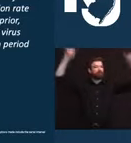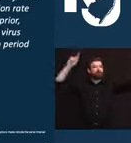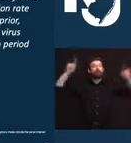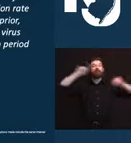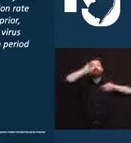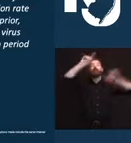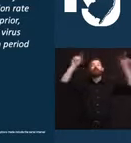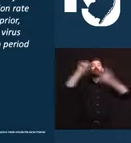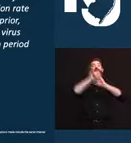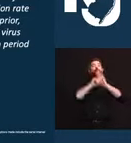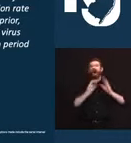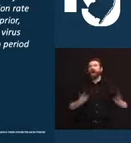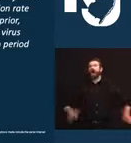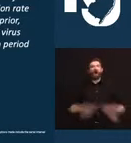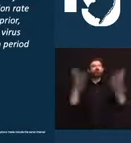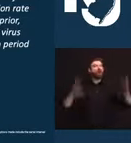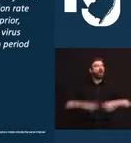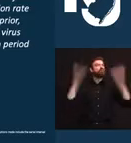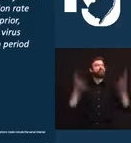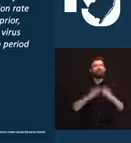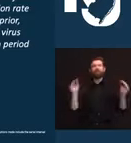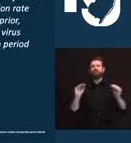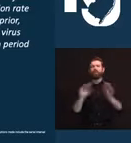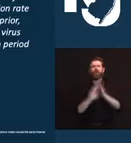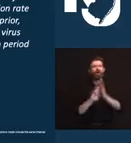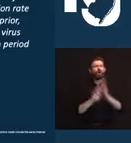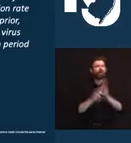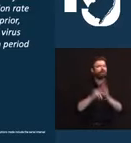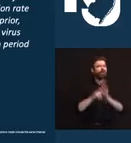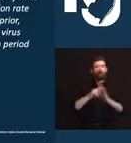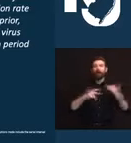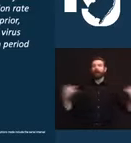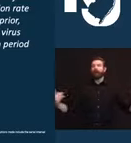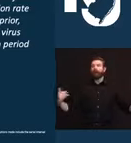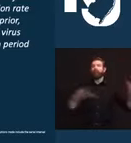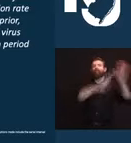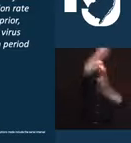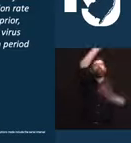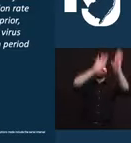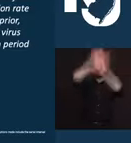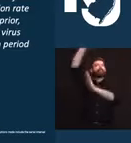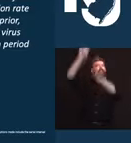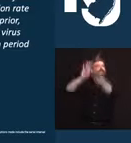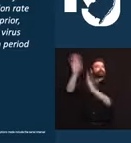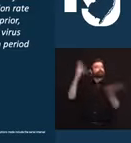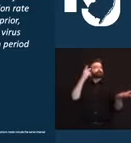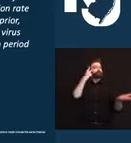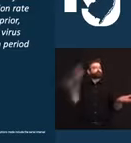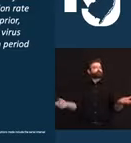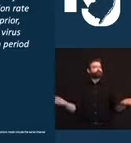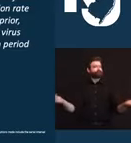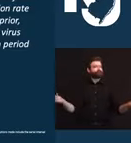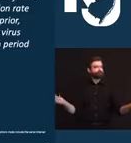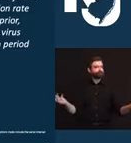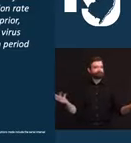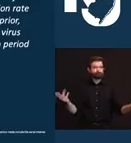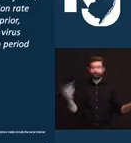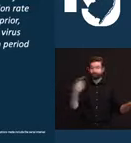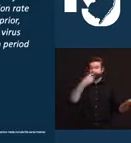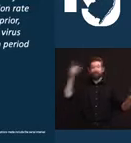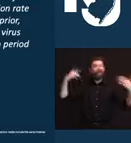put protocols in place or even waiting for the wave to subside. The foolhardiness of their actions is now being